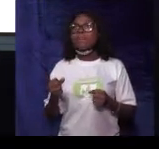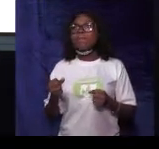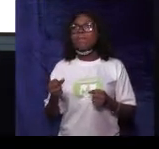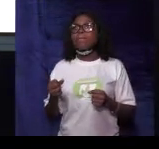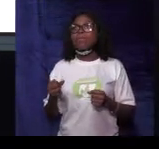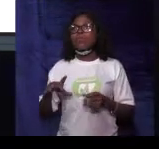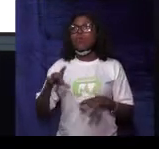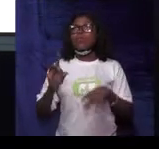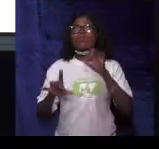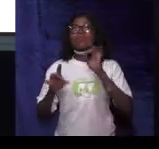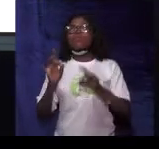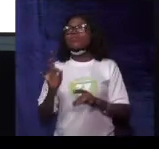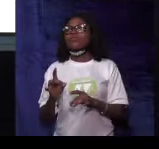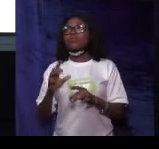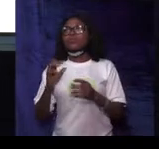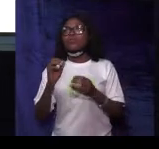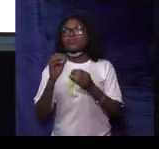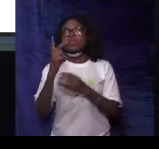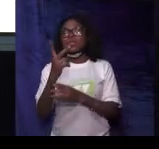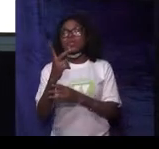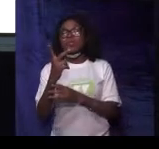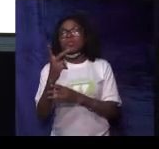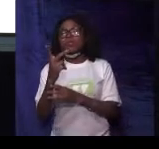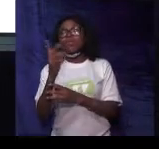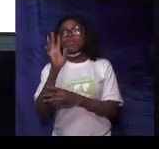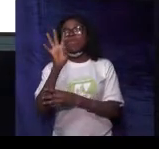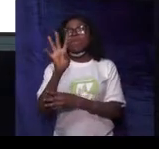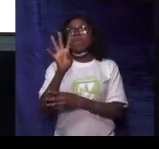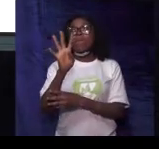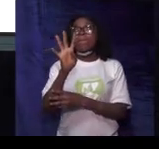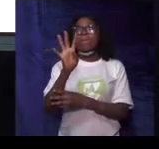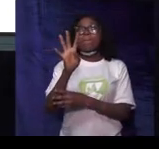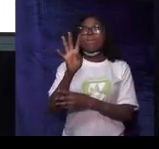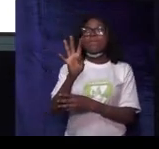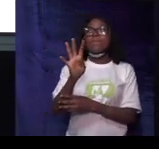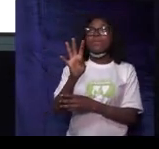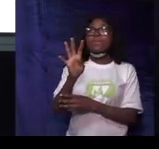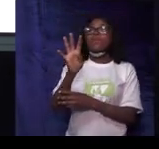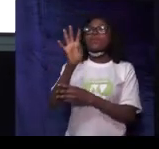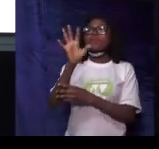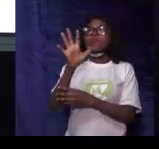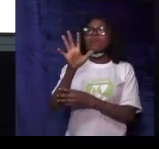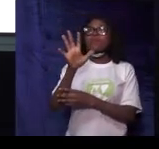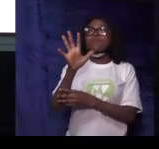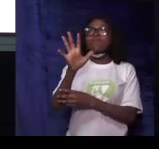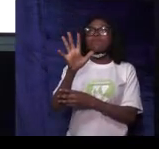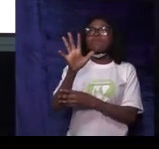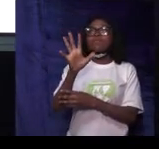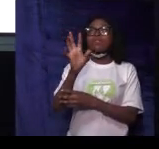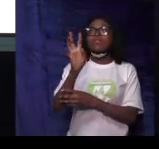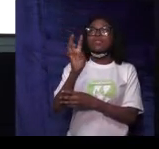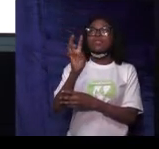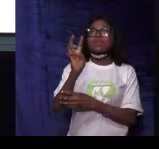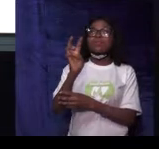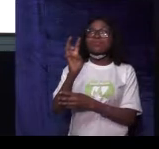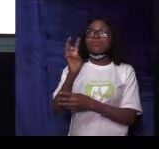food nutrients. Options: 3, 4,